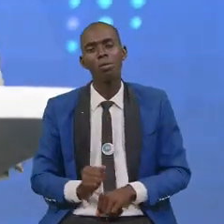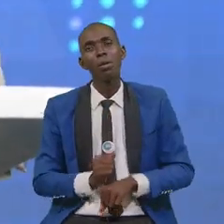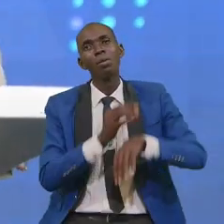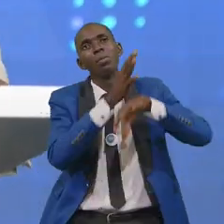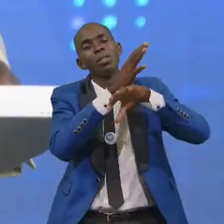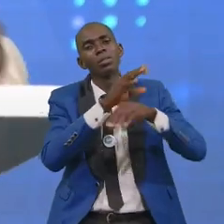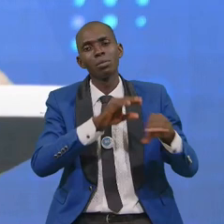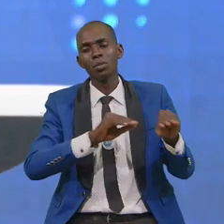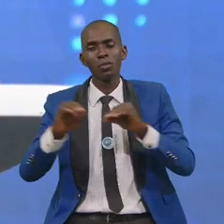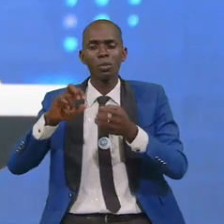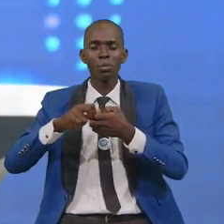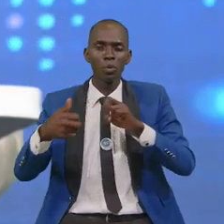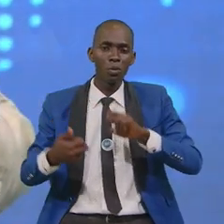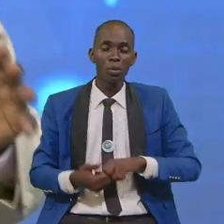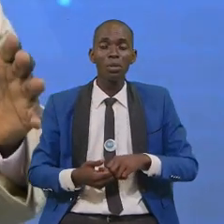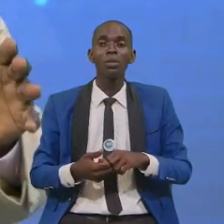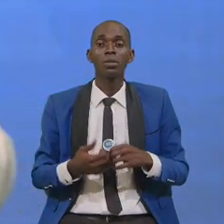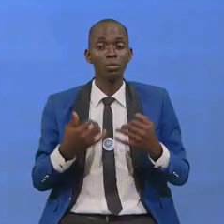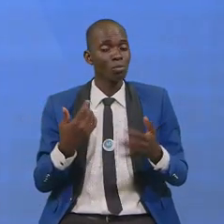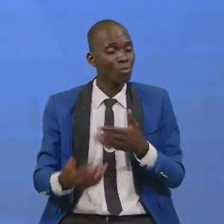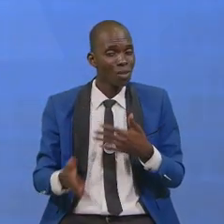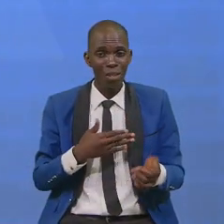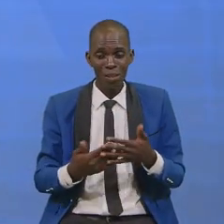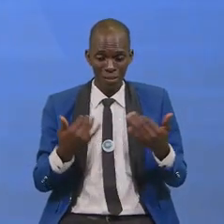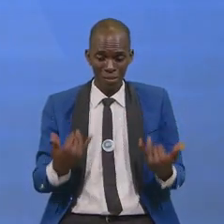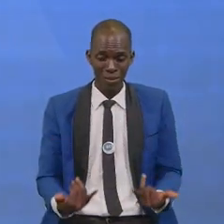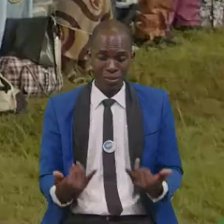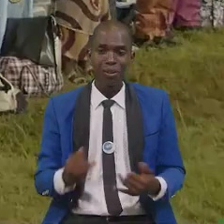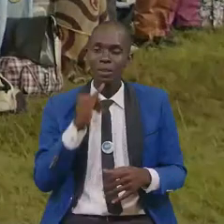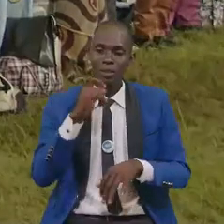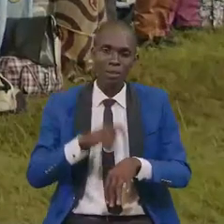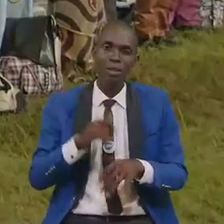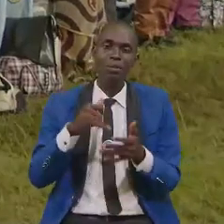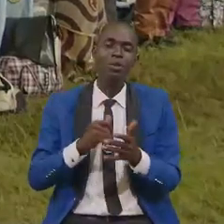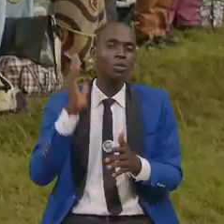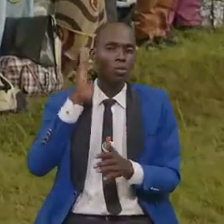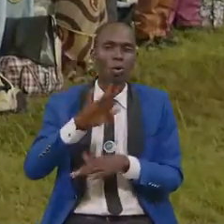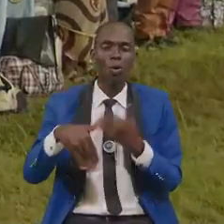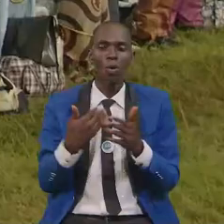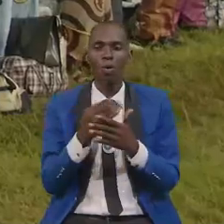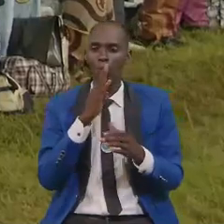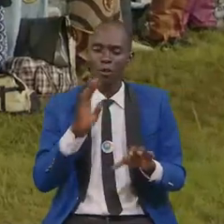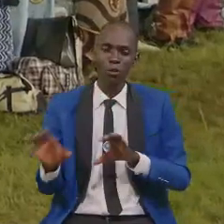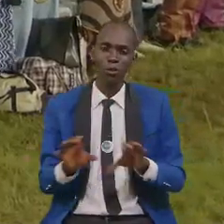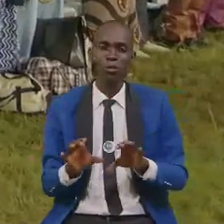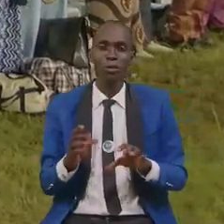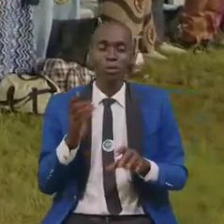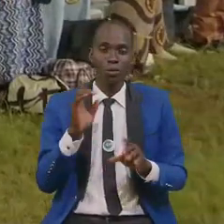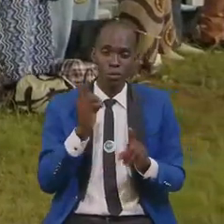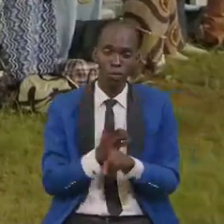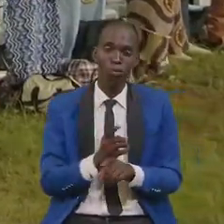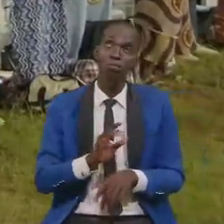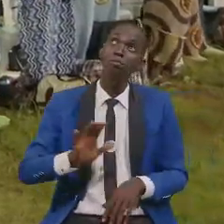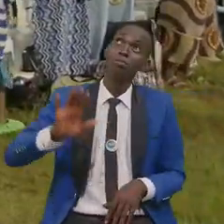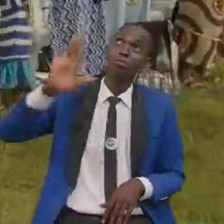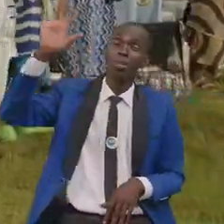whatever, this is the moment it will be done. Raise up your hand and lay